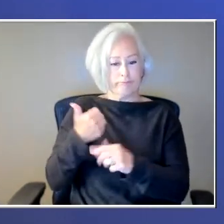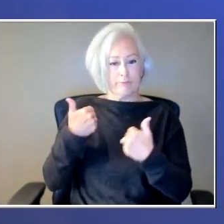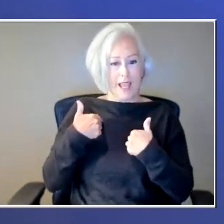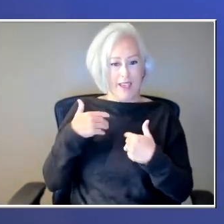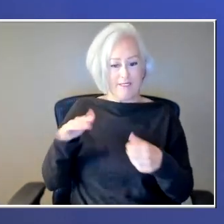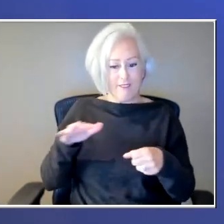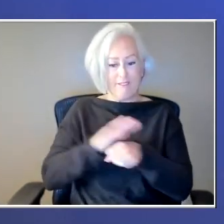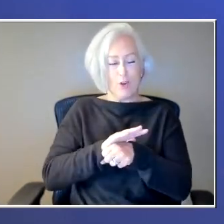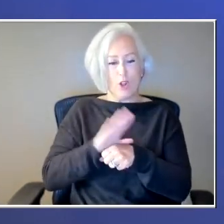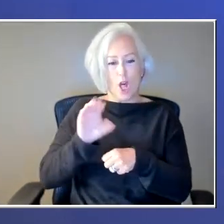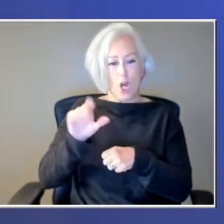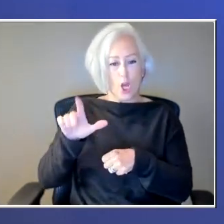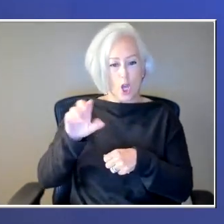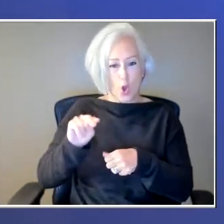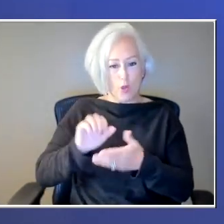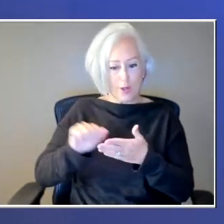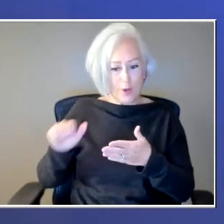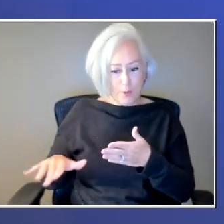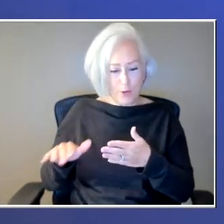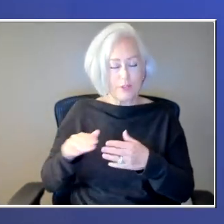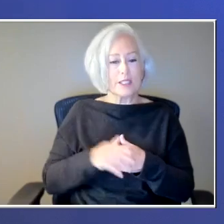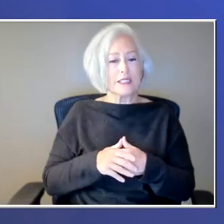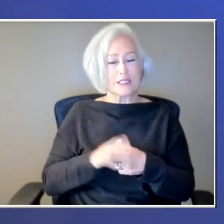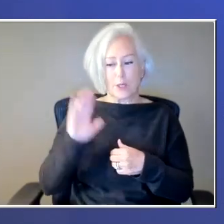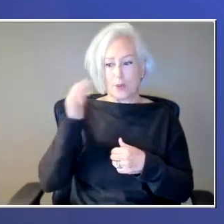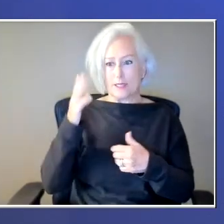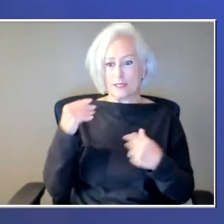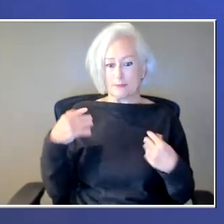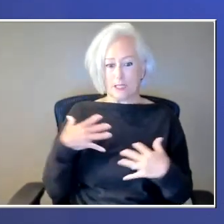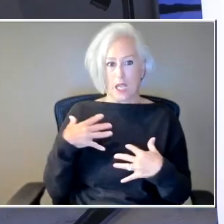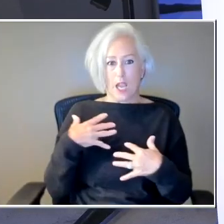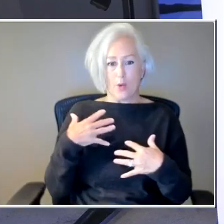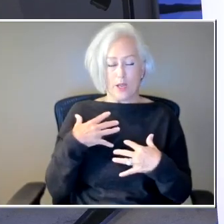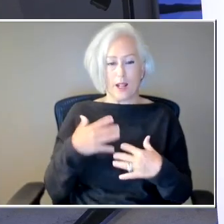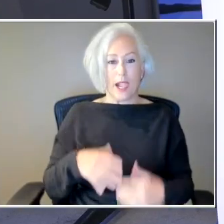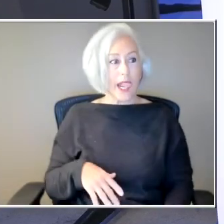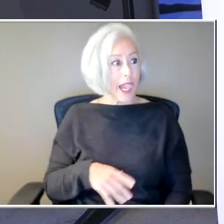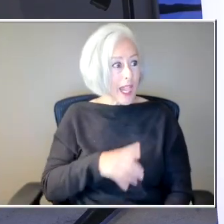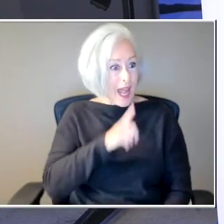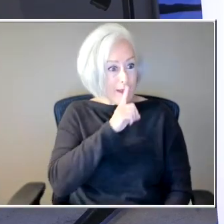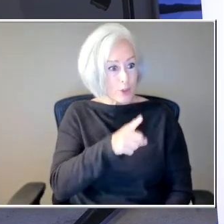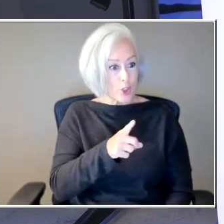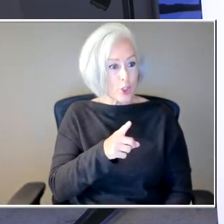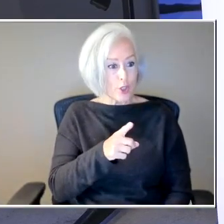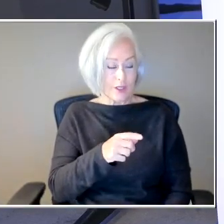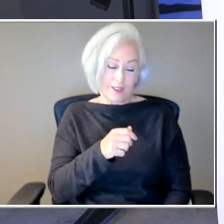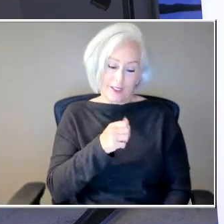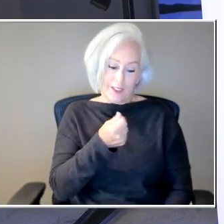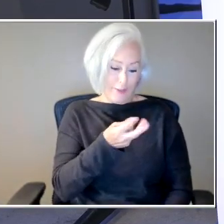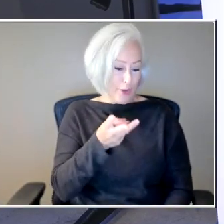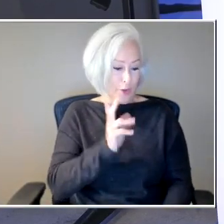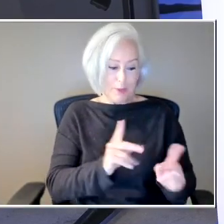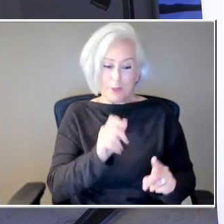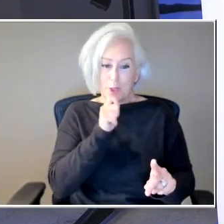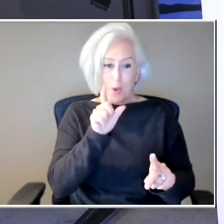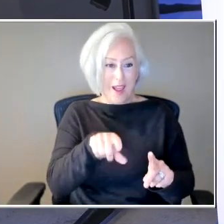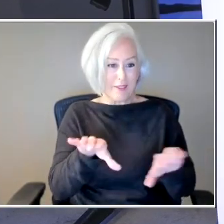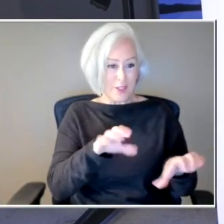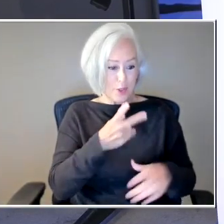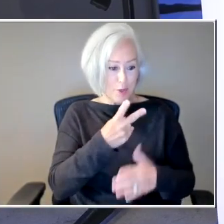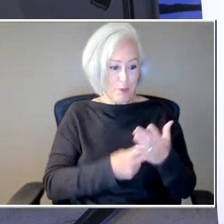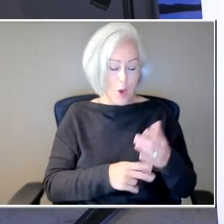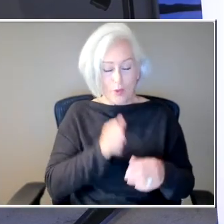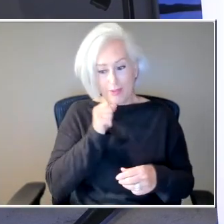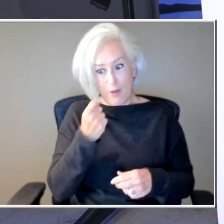removed. And so it seemed really scary. And well, very few people have to do both, let True. alone one. True. So what gave you